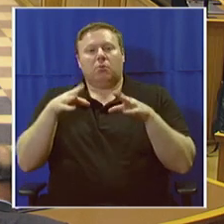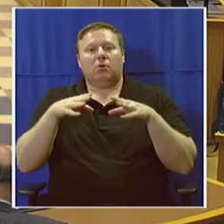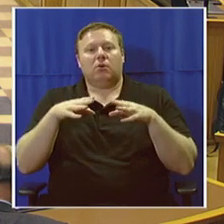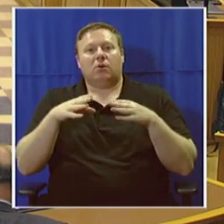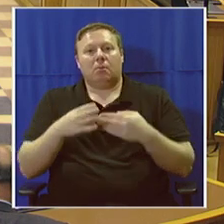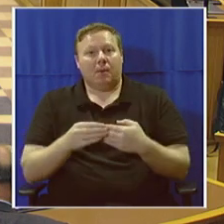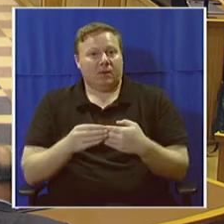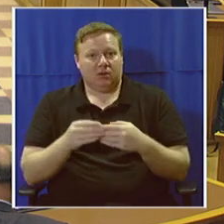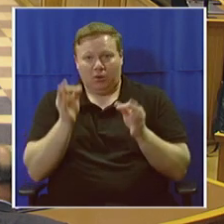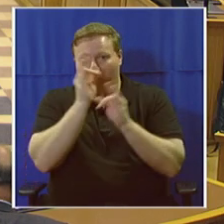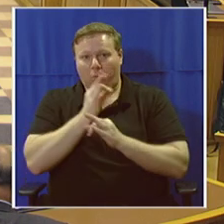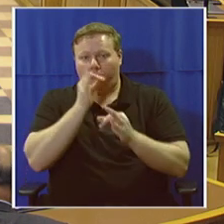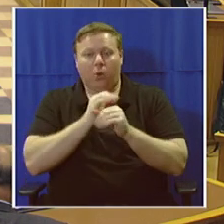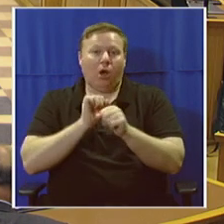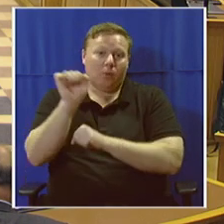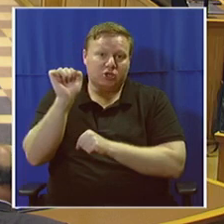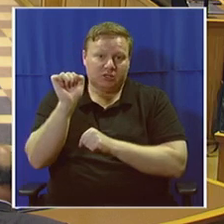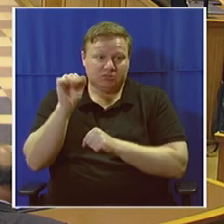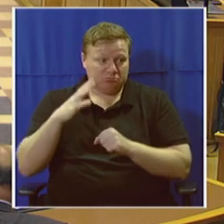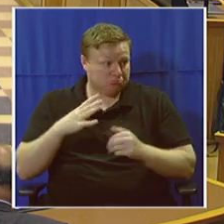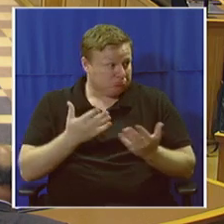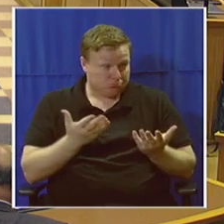If there are no objections, I put the motion.